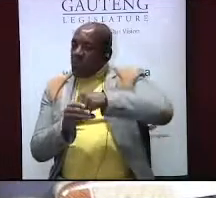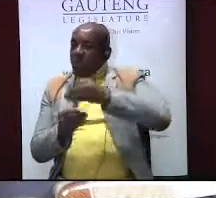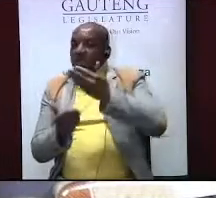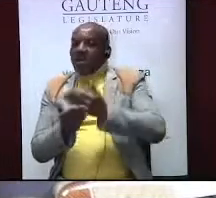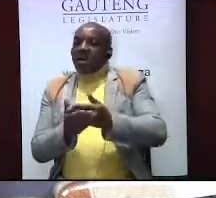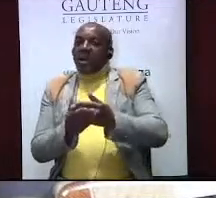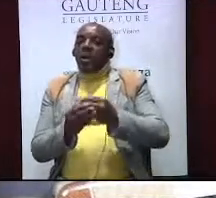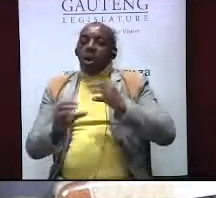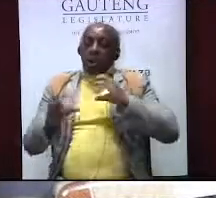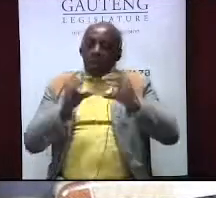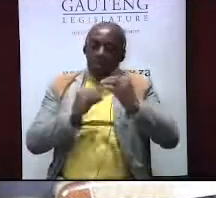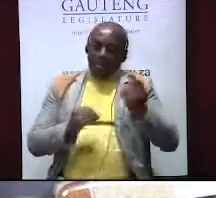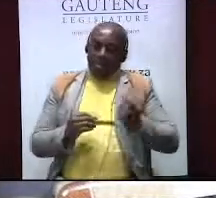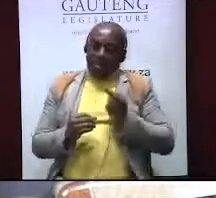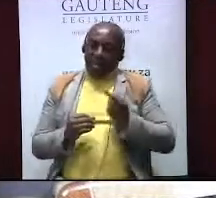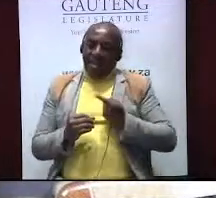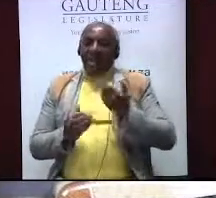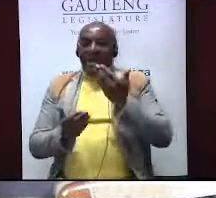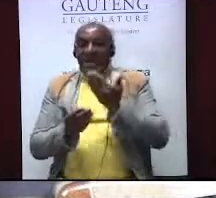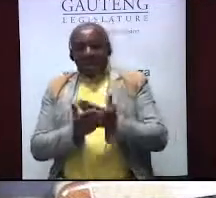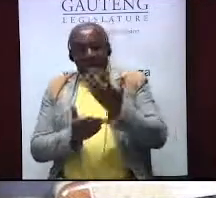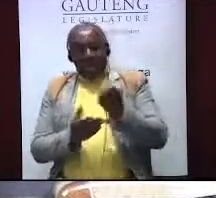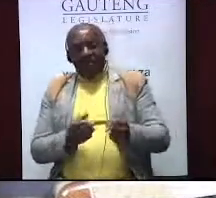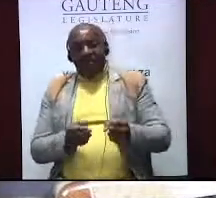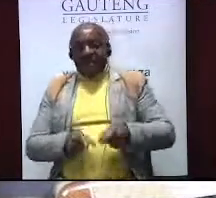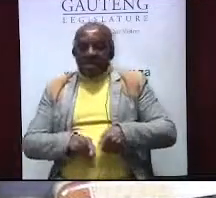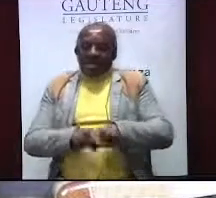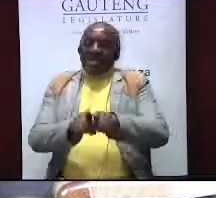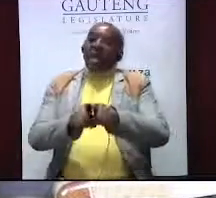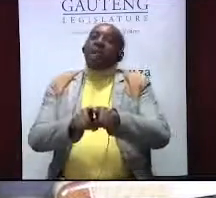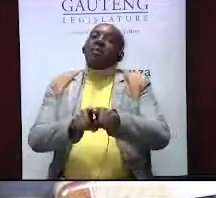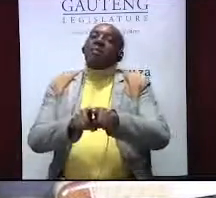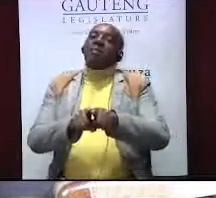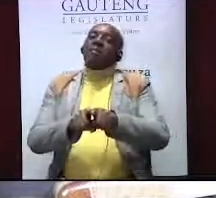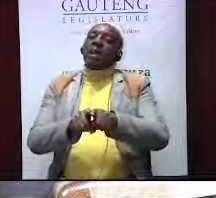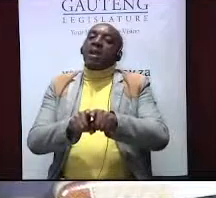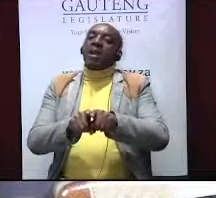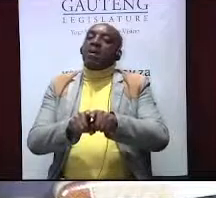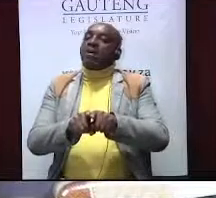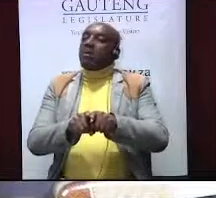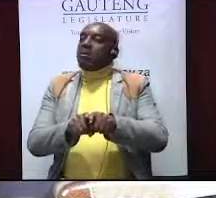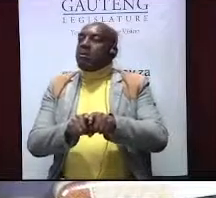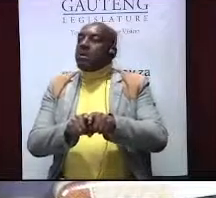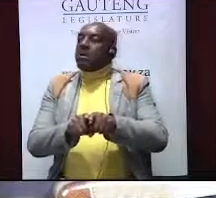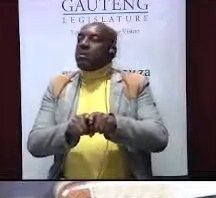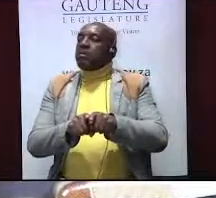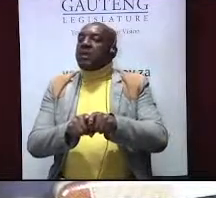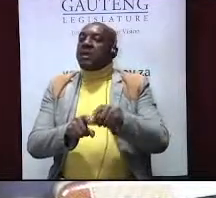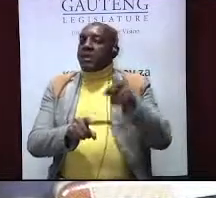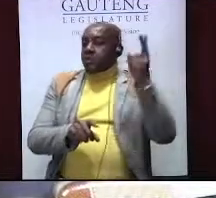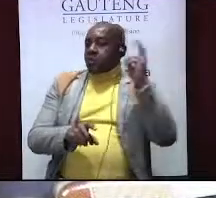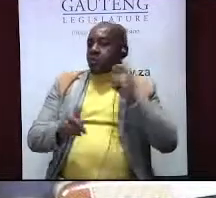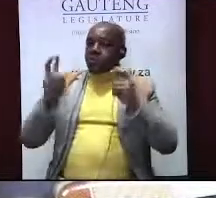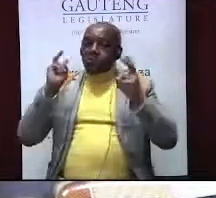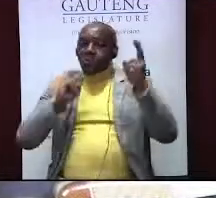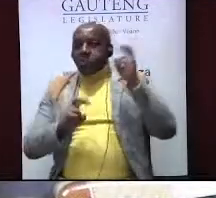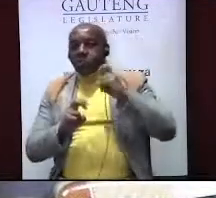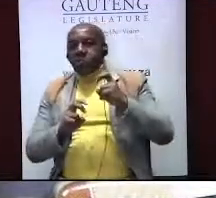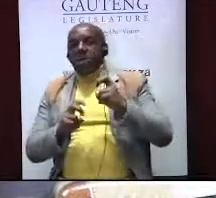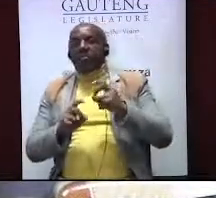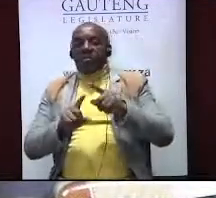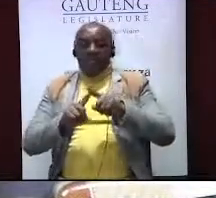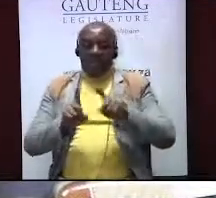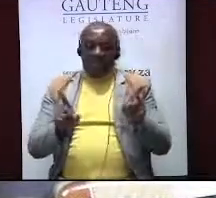with yourselves so that we can have a similar session with the male pastors and hear the perspectives from the male pastors